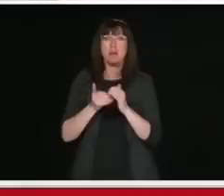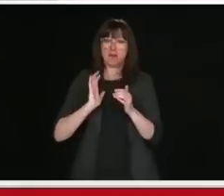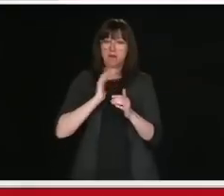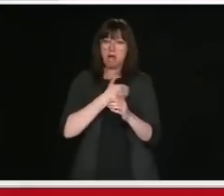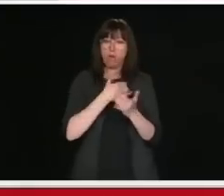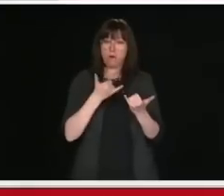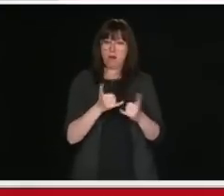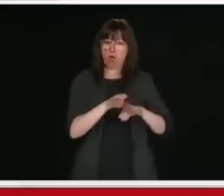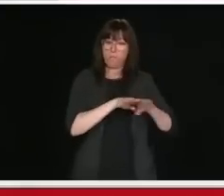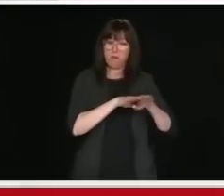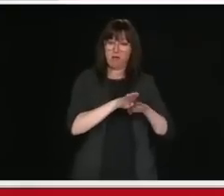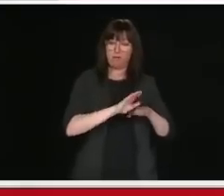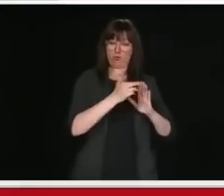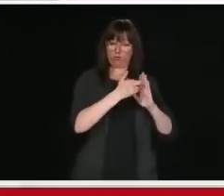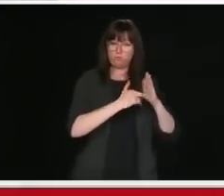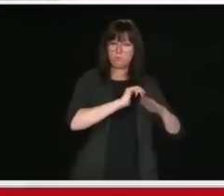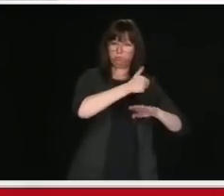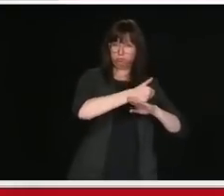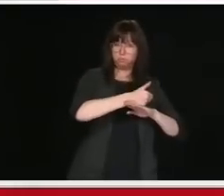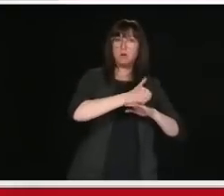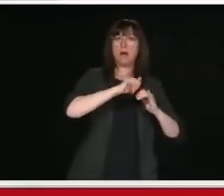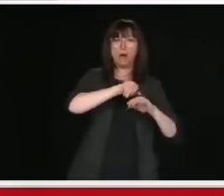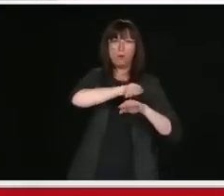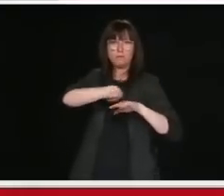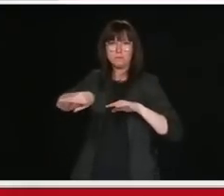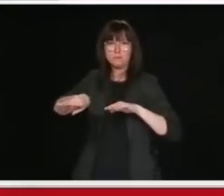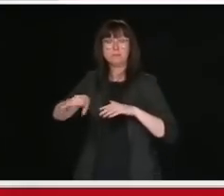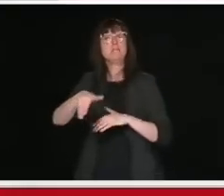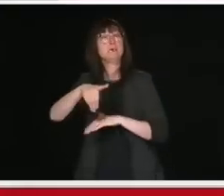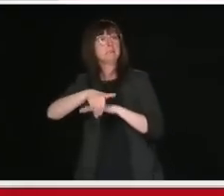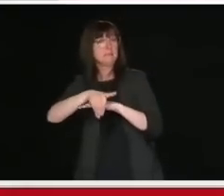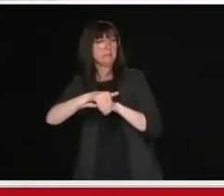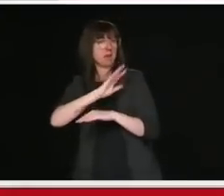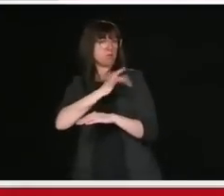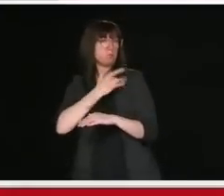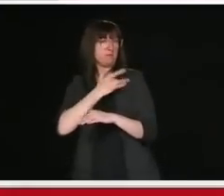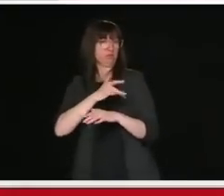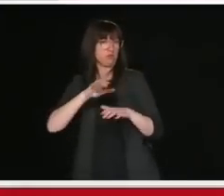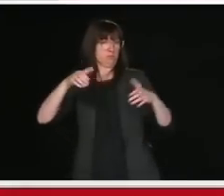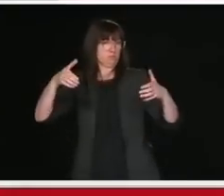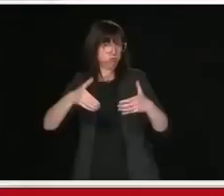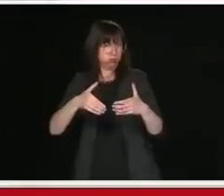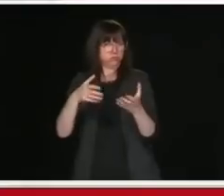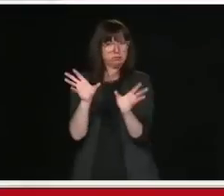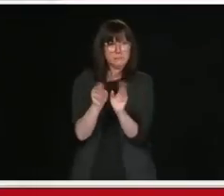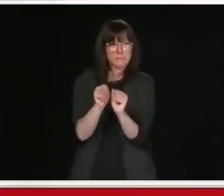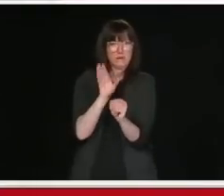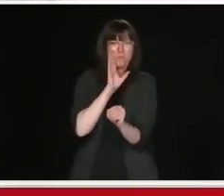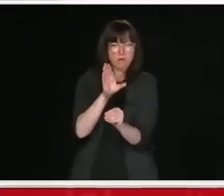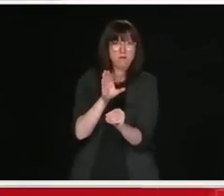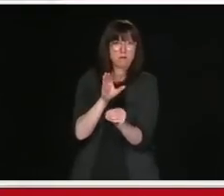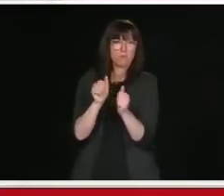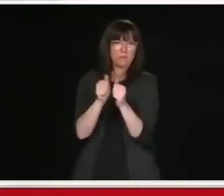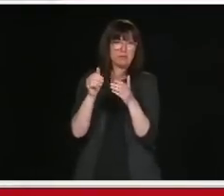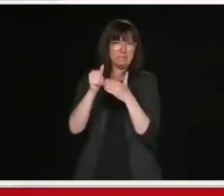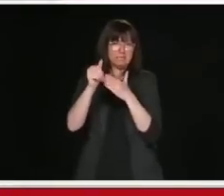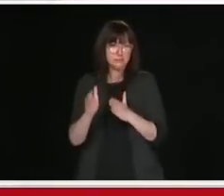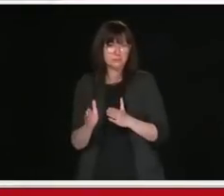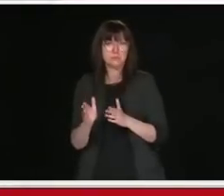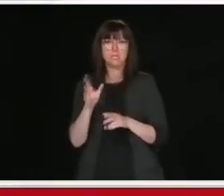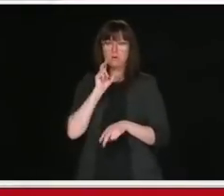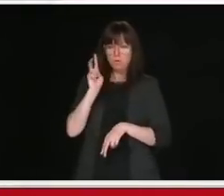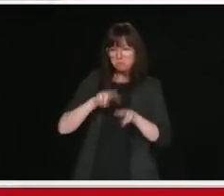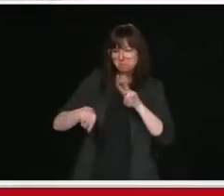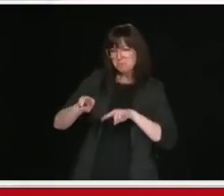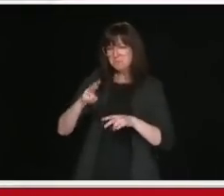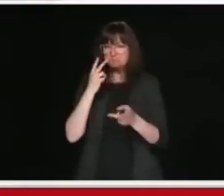speaking tonight with the premiers about this data, about the modeling and analysis that's going on, and we look forward to being able to